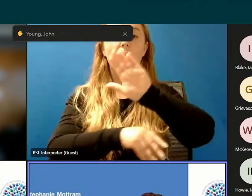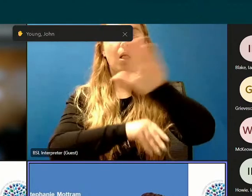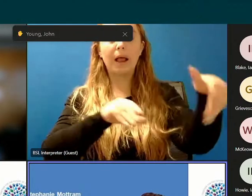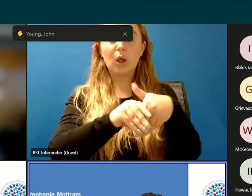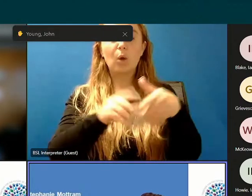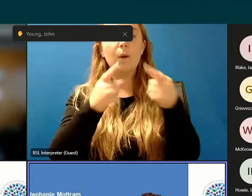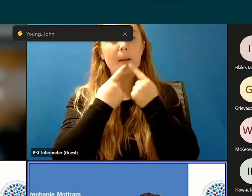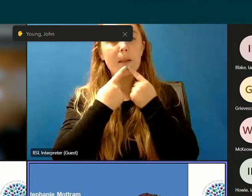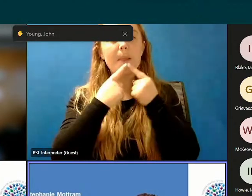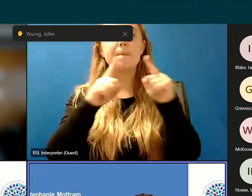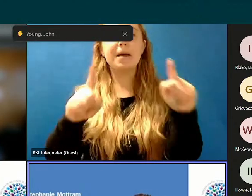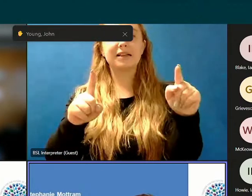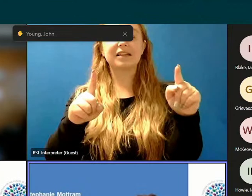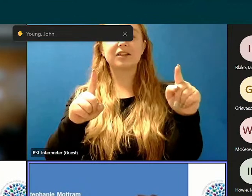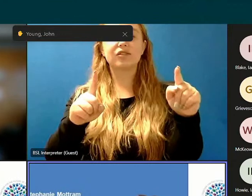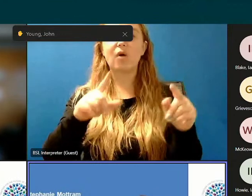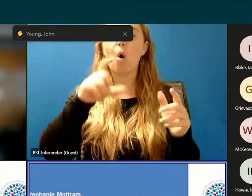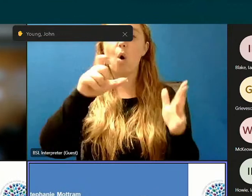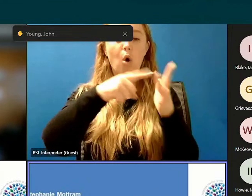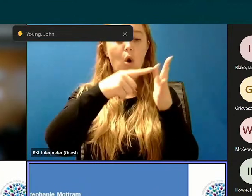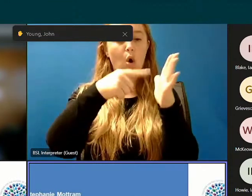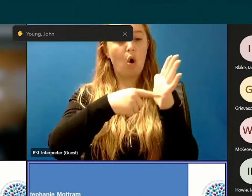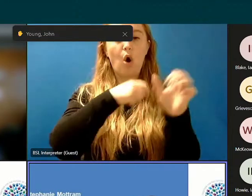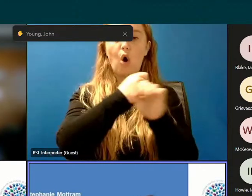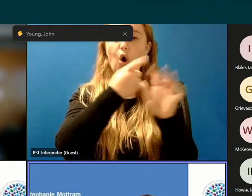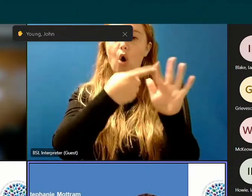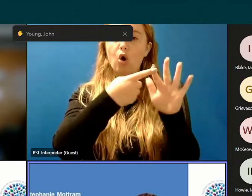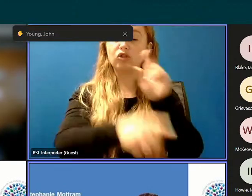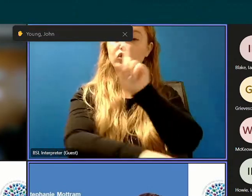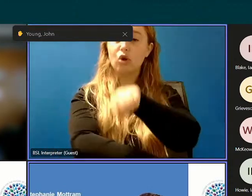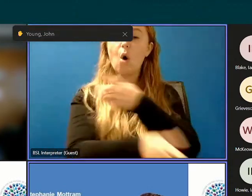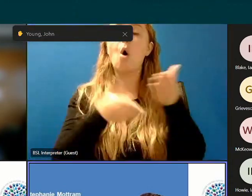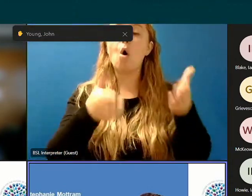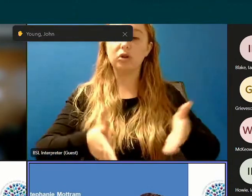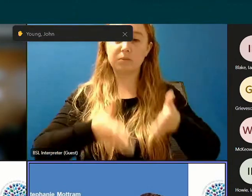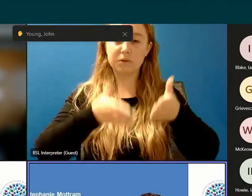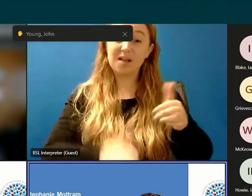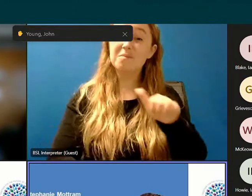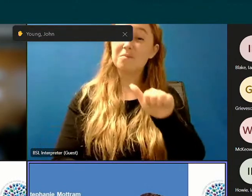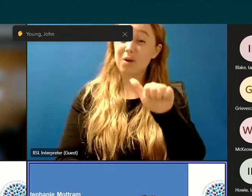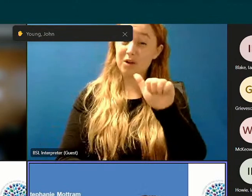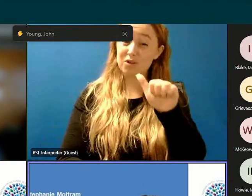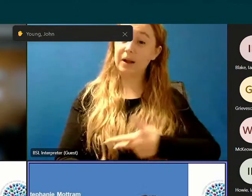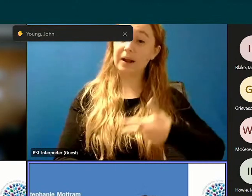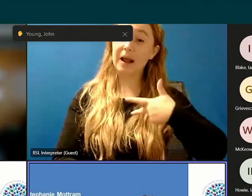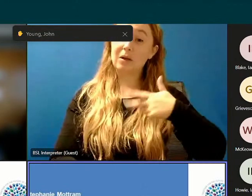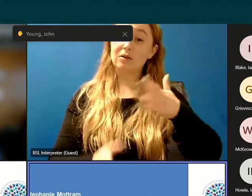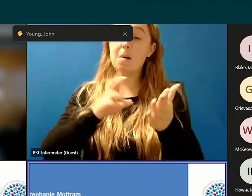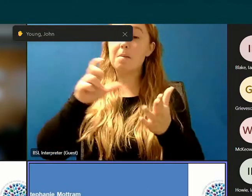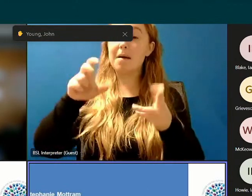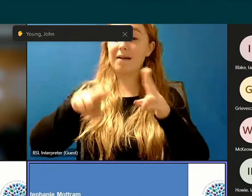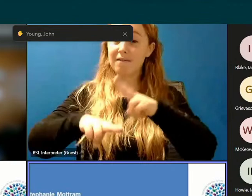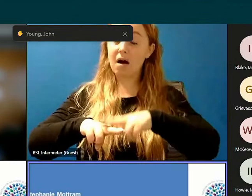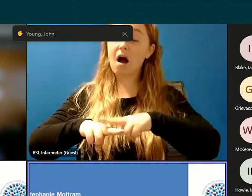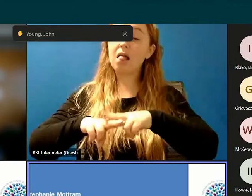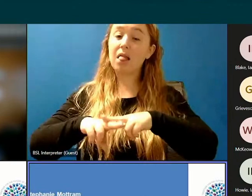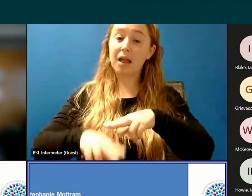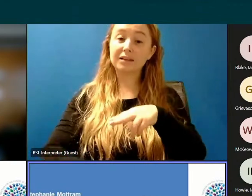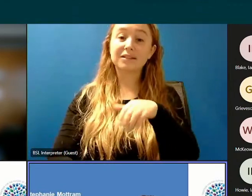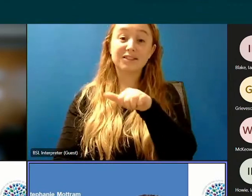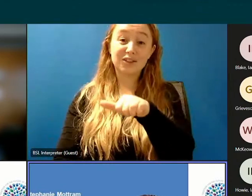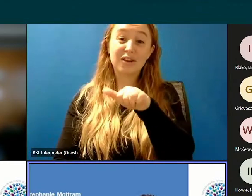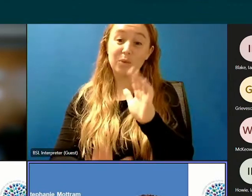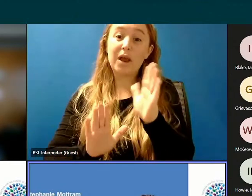messaging round about the cottage hospitals, but I completely agree, Councillor McFarlane, that we possibly need to do some, as well as